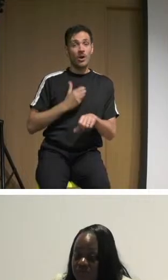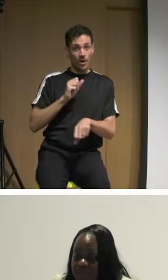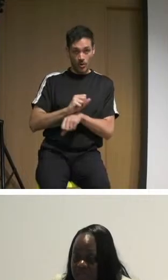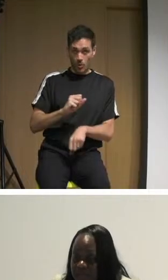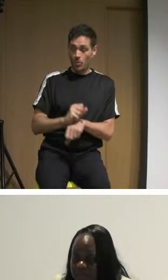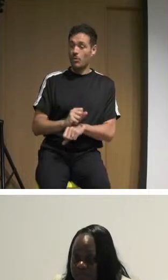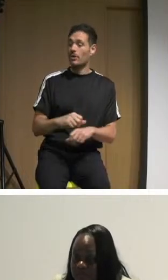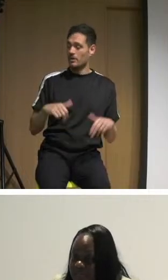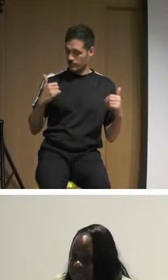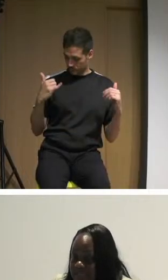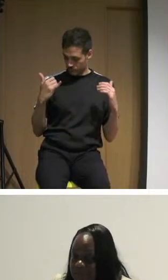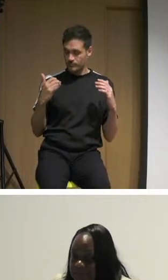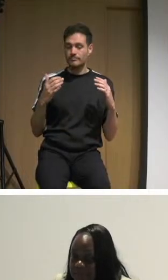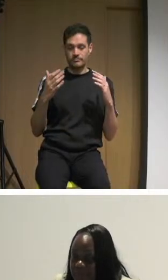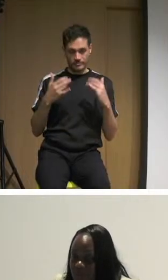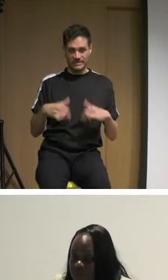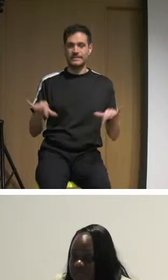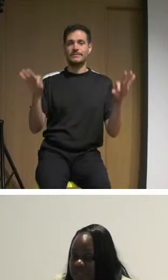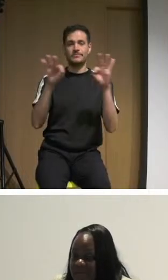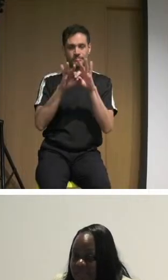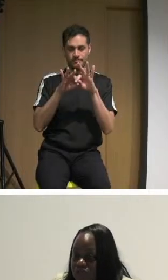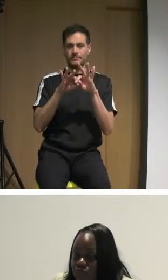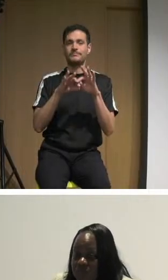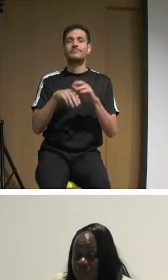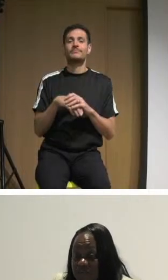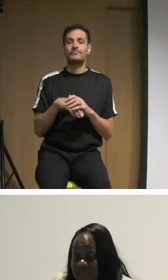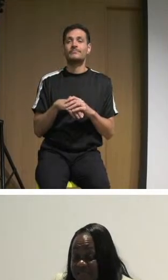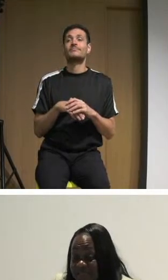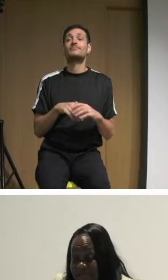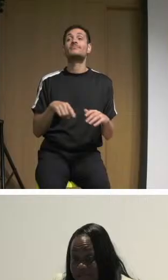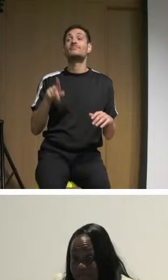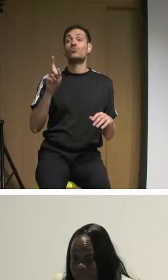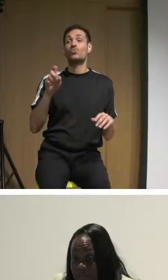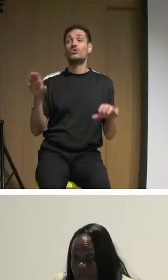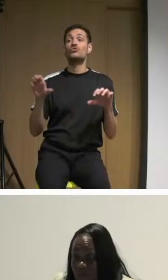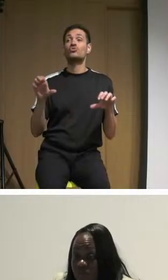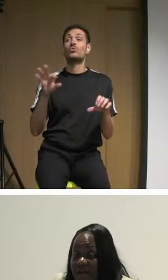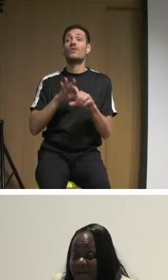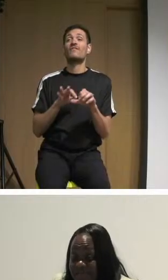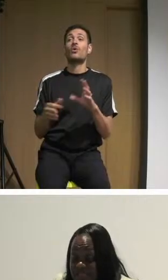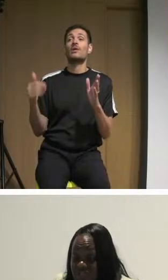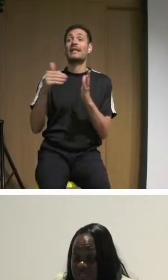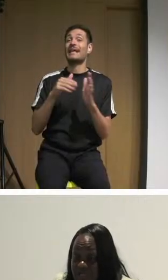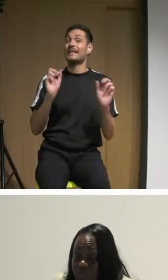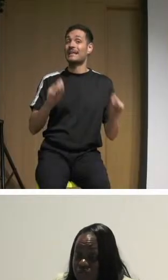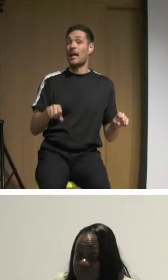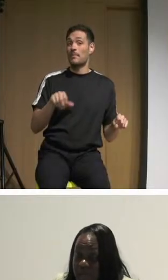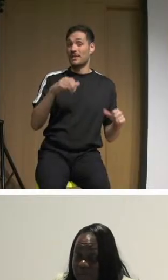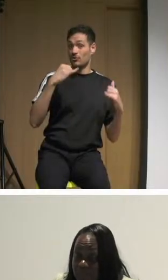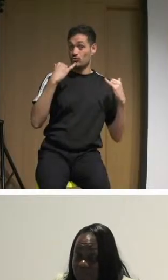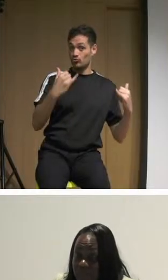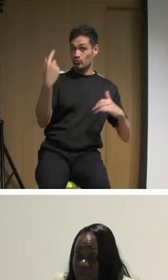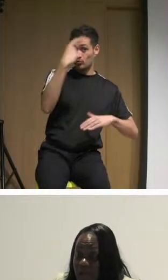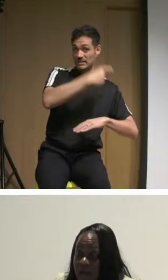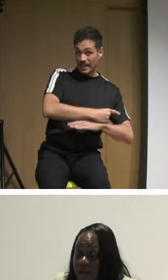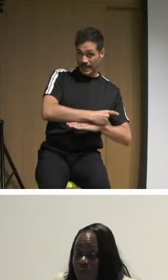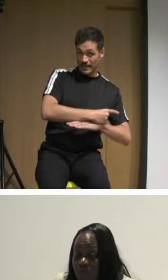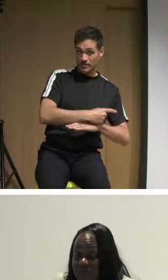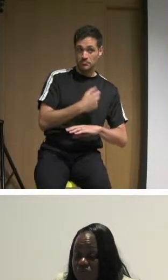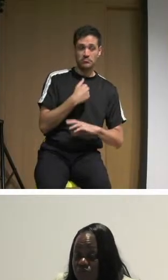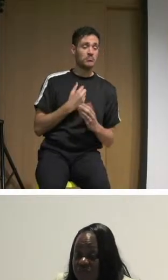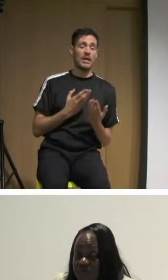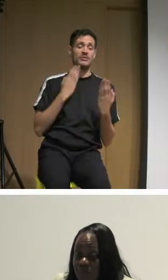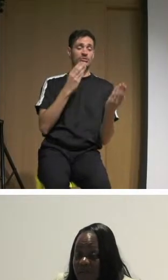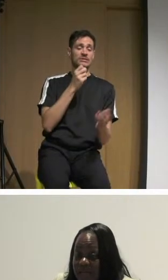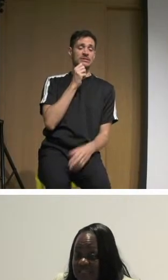do the vote again. That's it. We can decide to do the vote again today, which I suggest that we do not, or